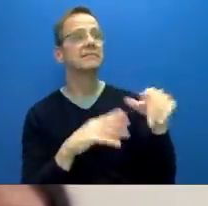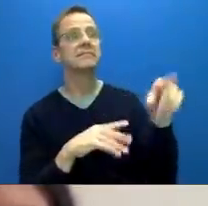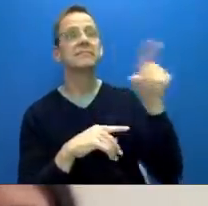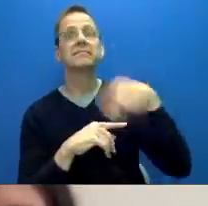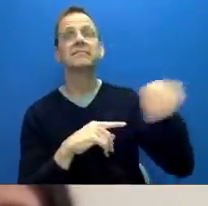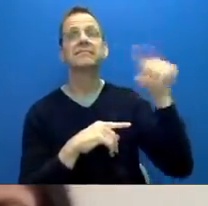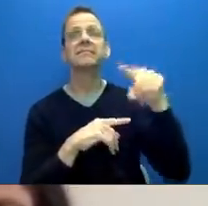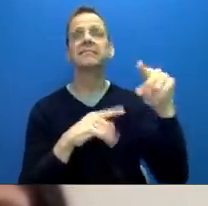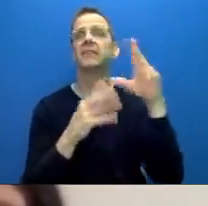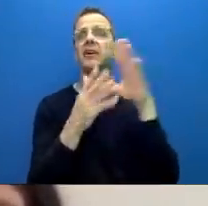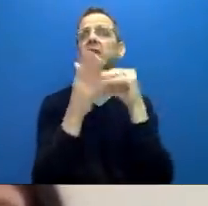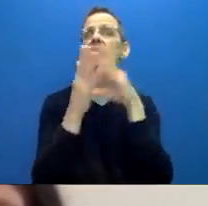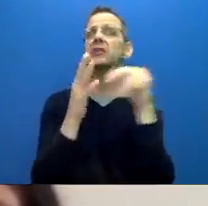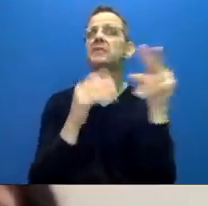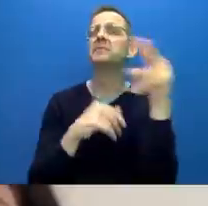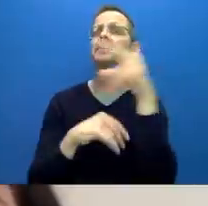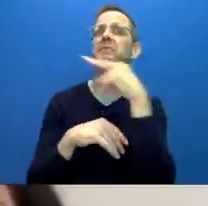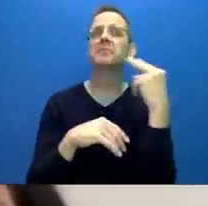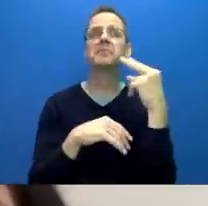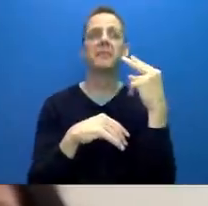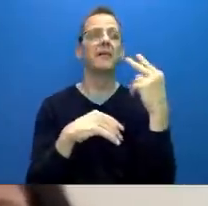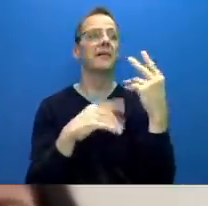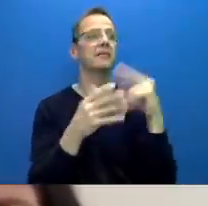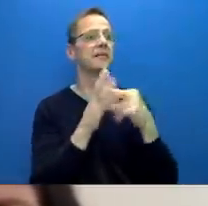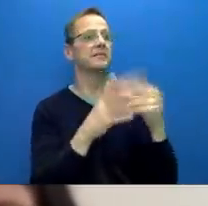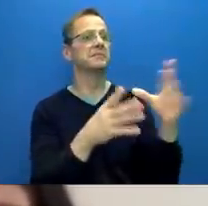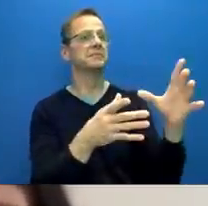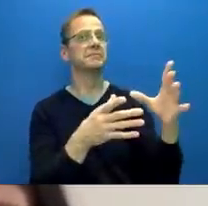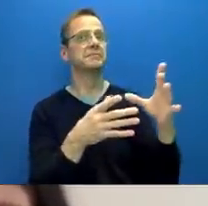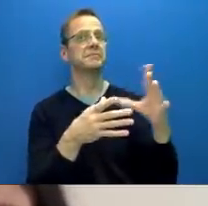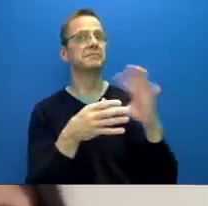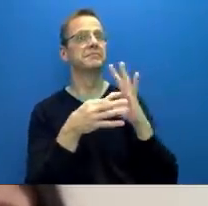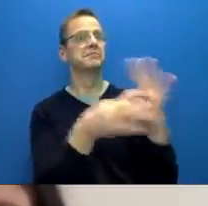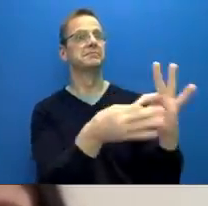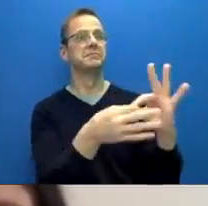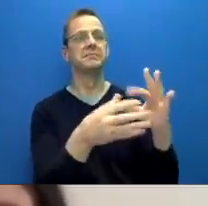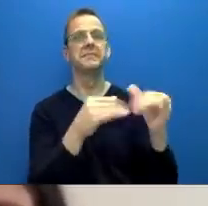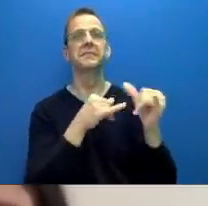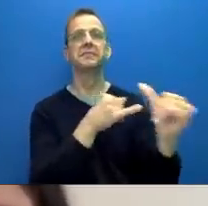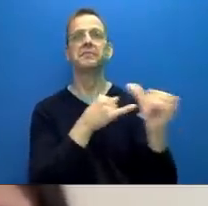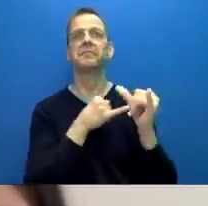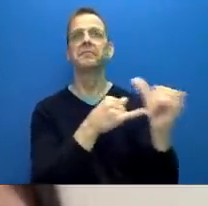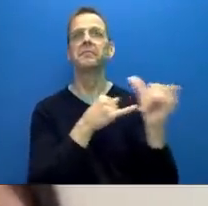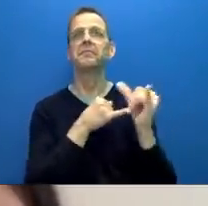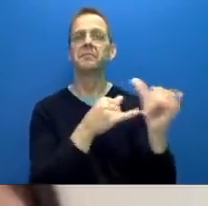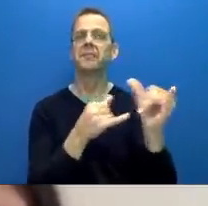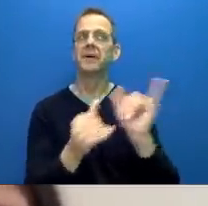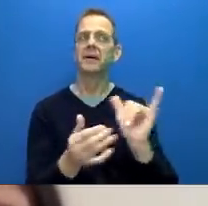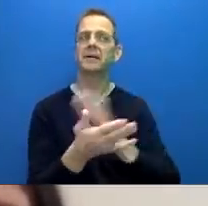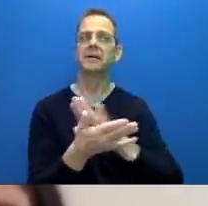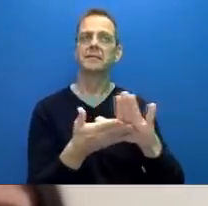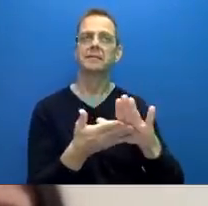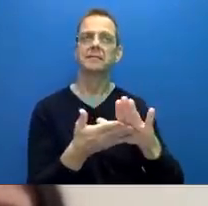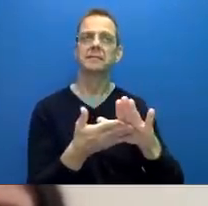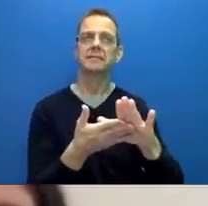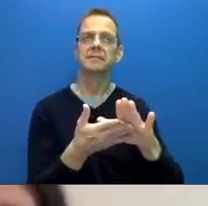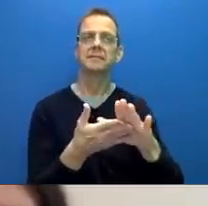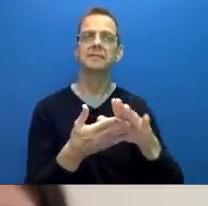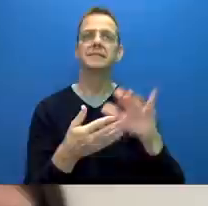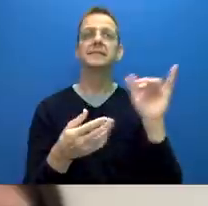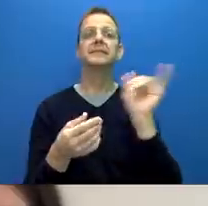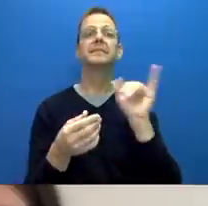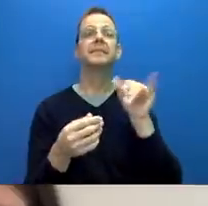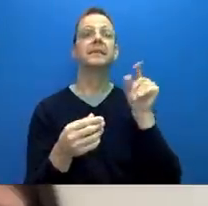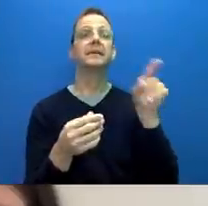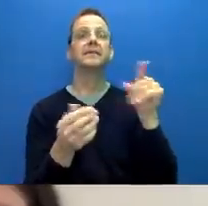They do it well, and they accept it. And so that's certainly reassuring. And then from a medical perspective, I know a